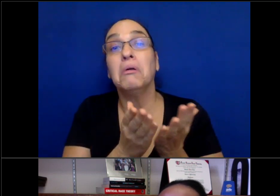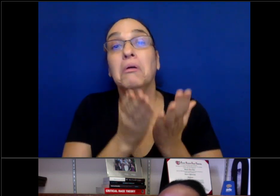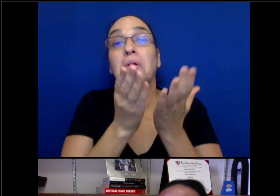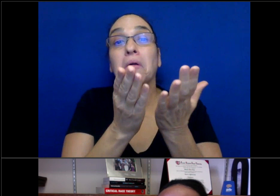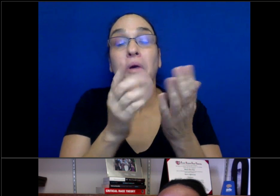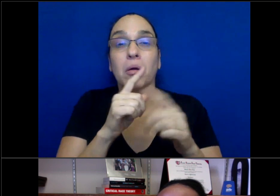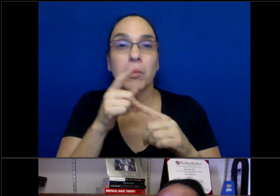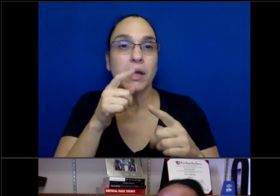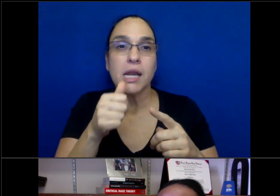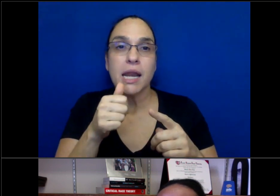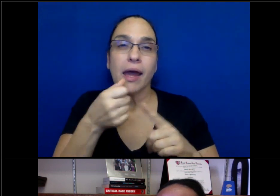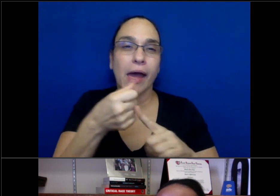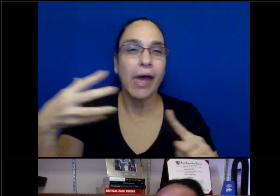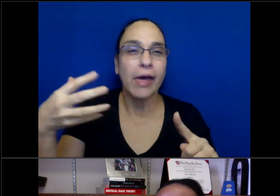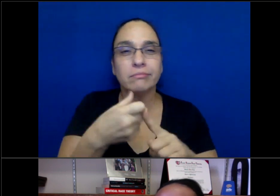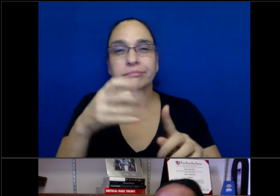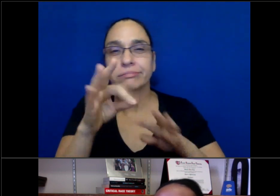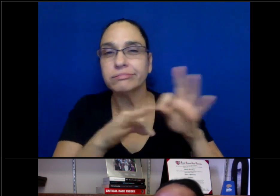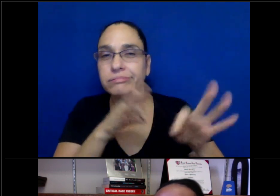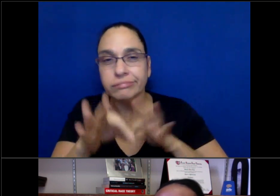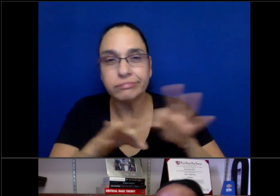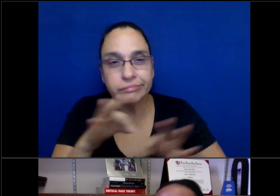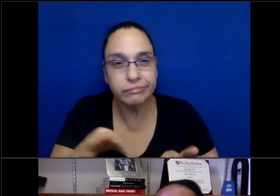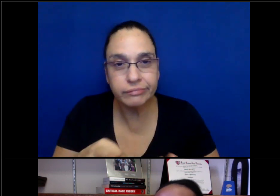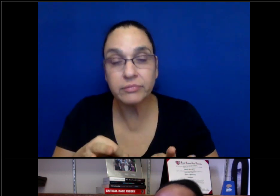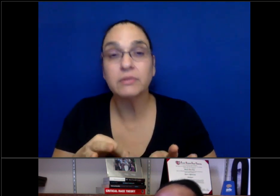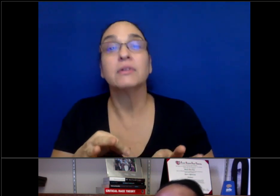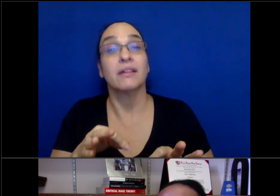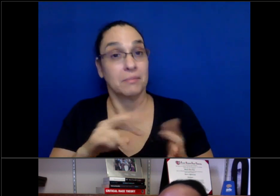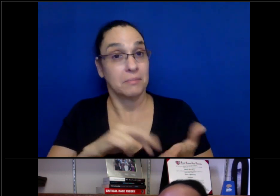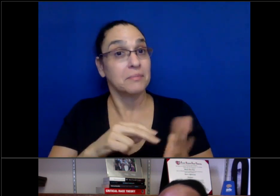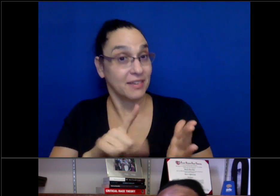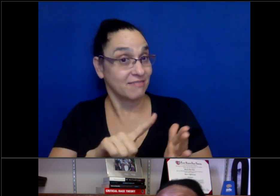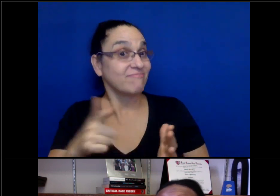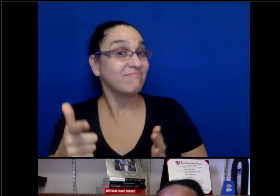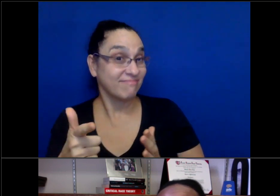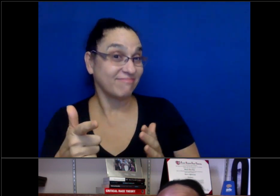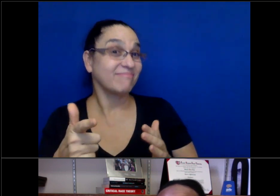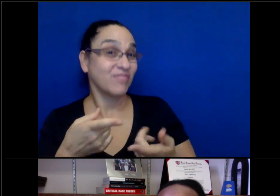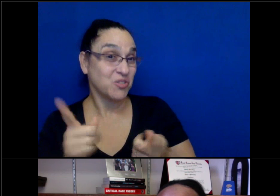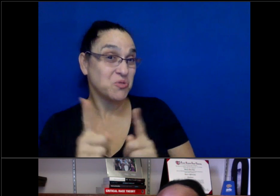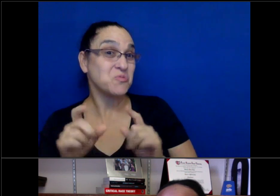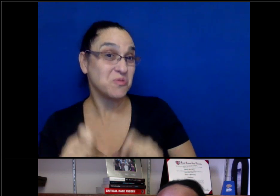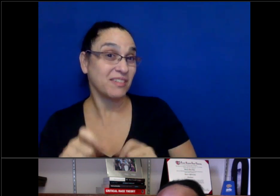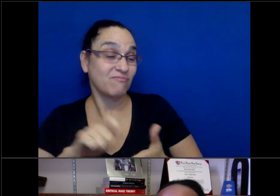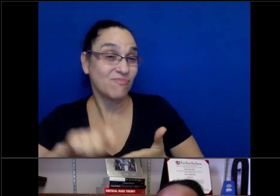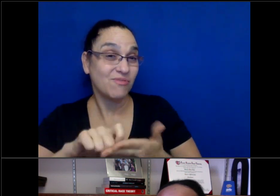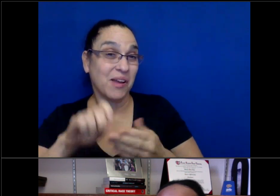wasn't done quite right, and that's your place to refine it and do it better.